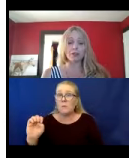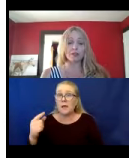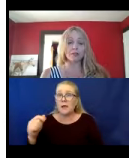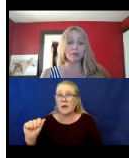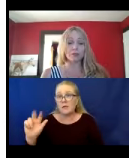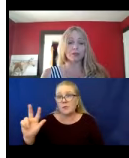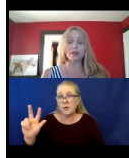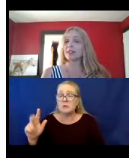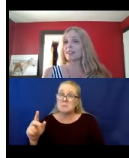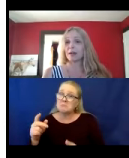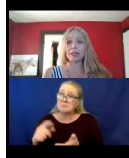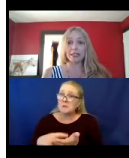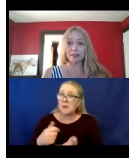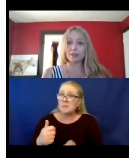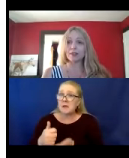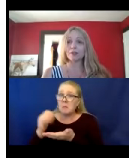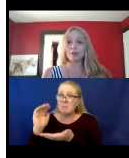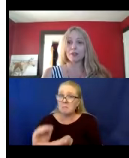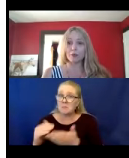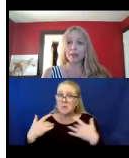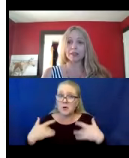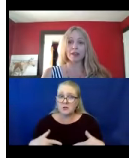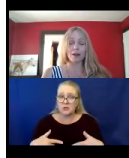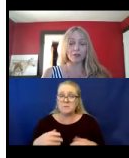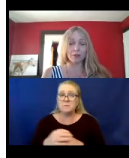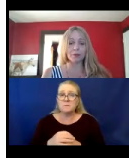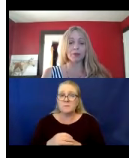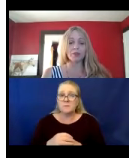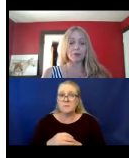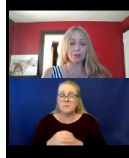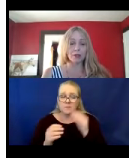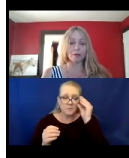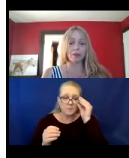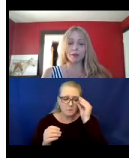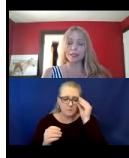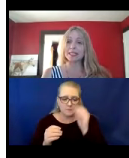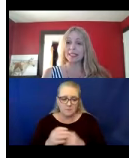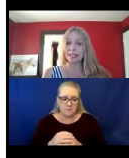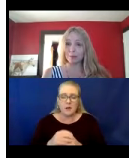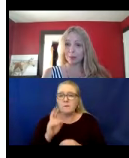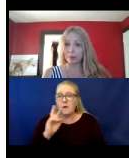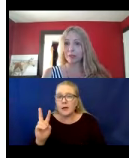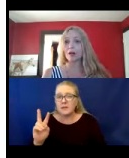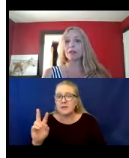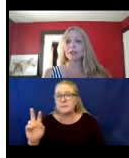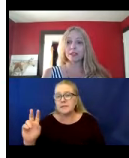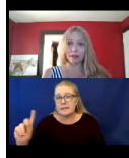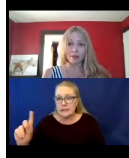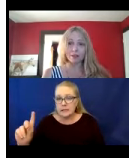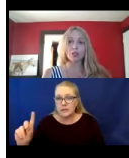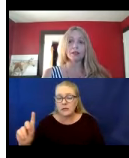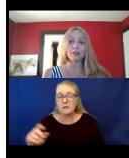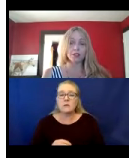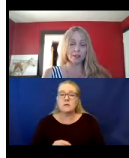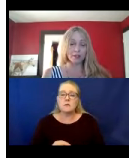have depression symptoms. SAMe is another supplement that often people use. Vitamin D, people can be low in and can